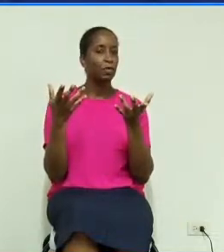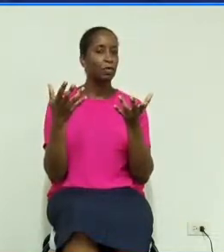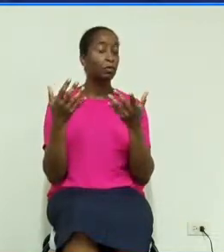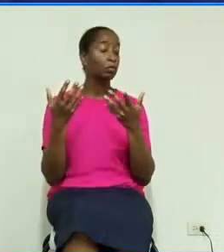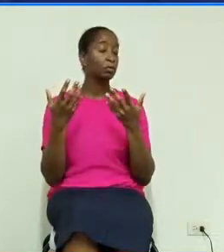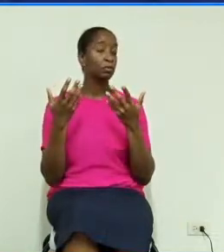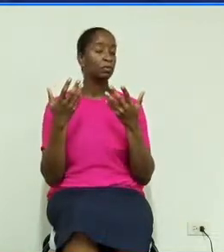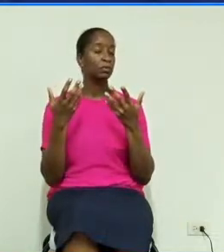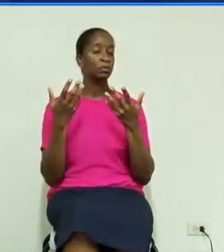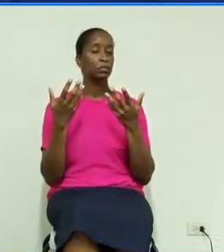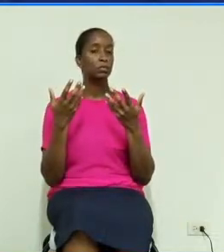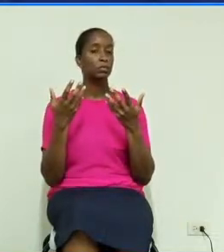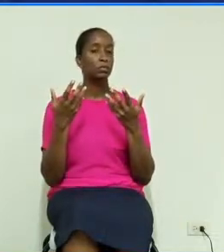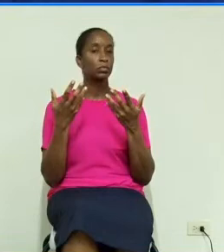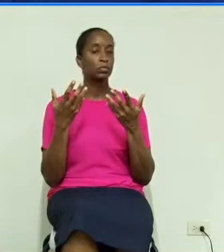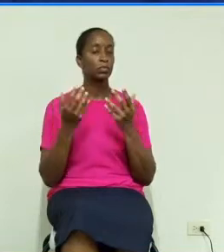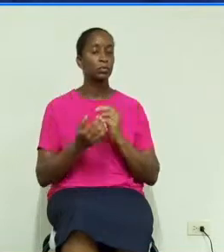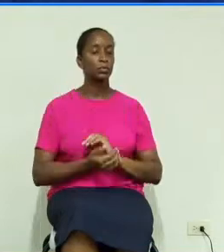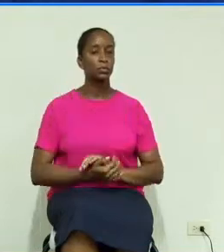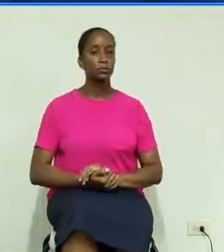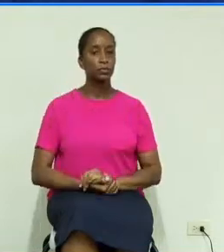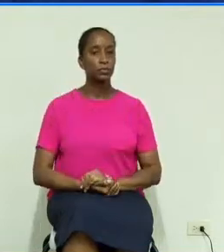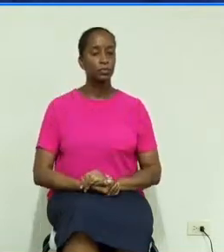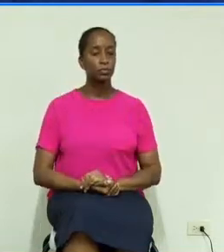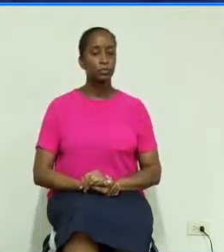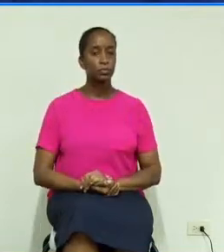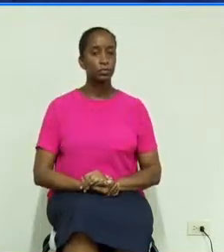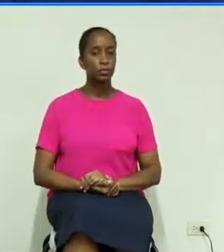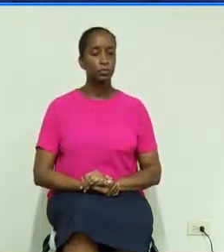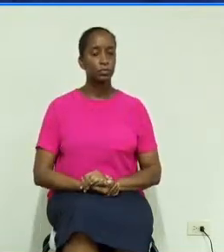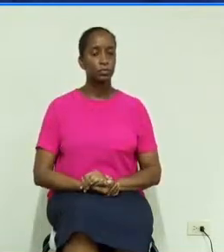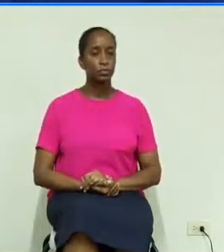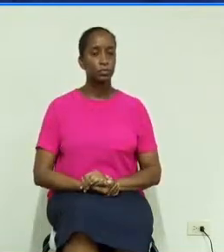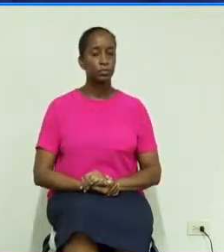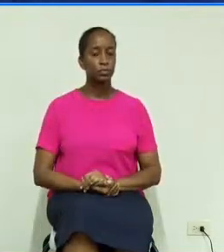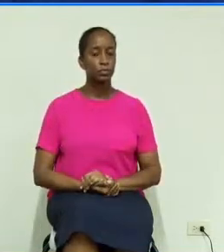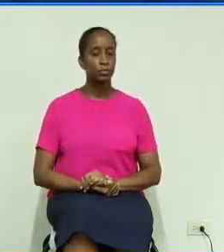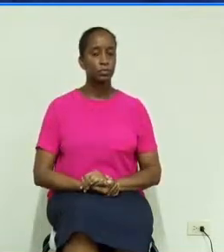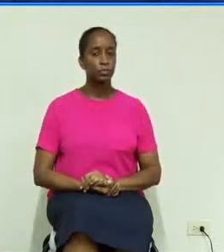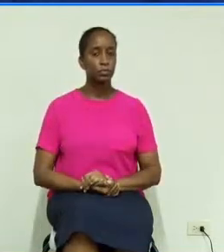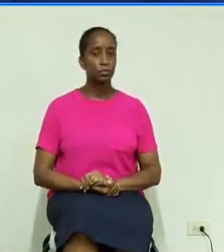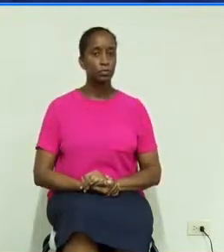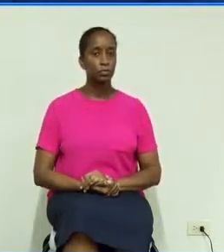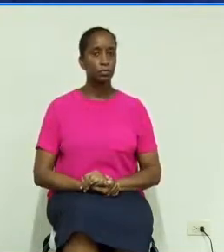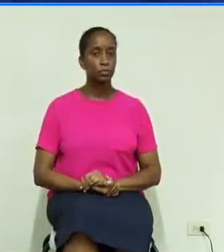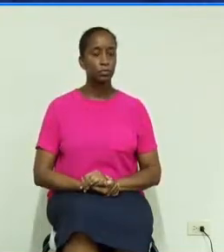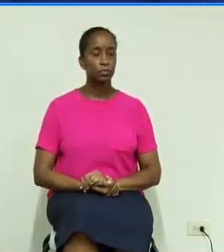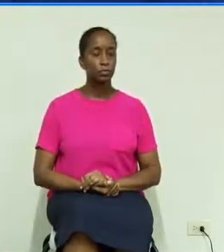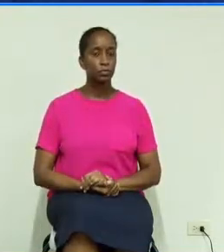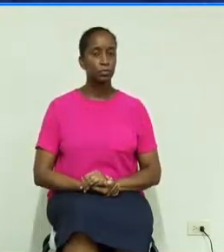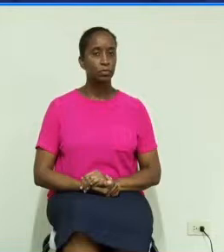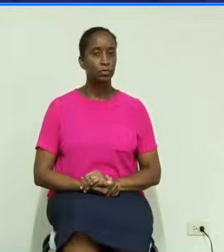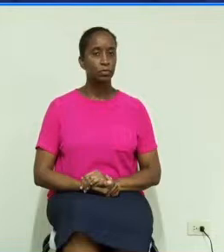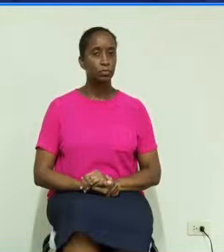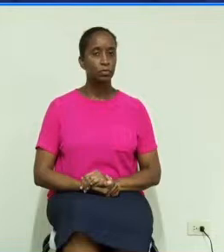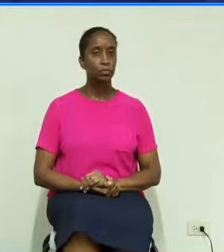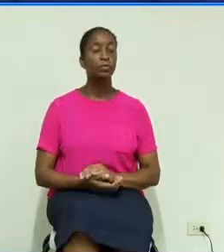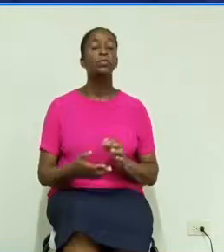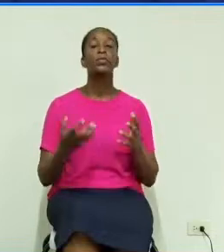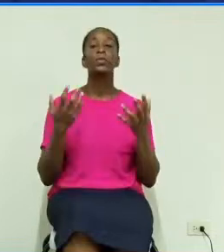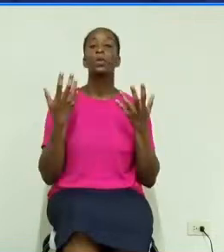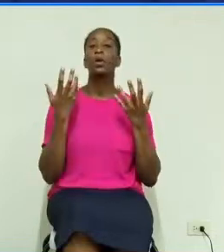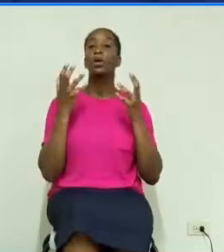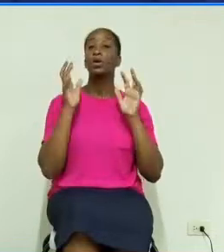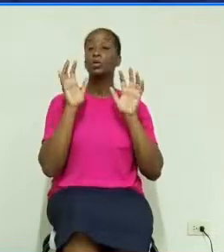ourselves where we end up having deadlock that we see under the